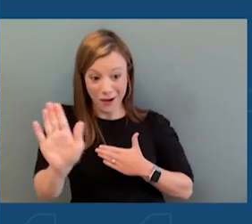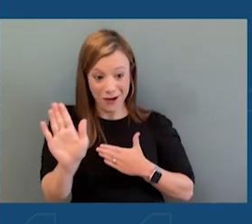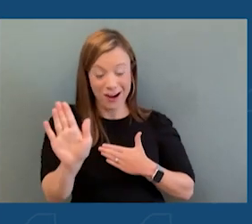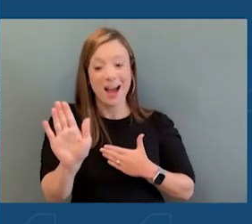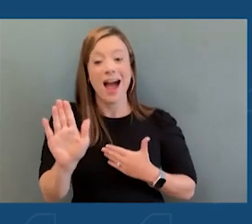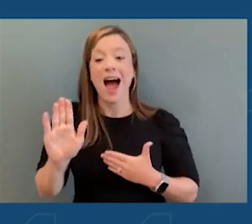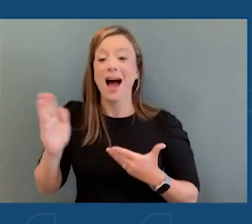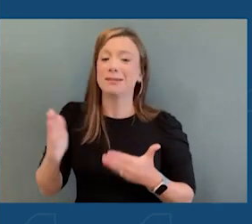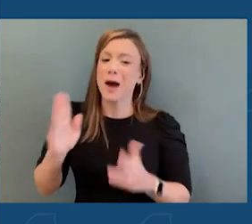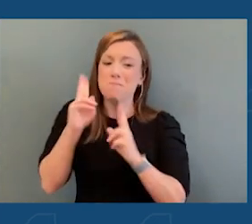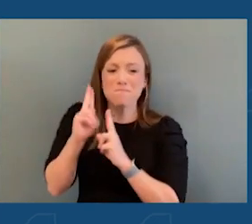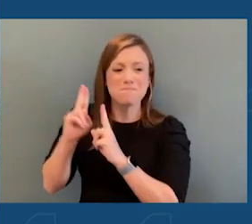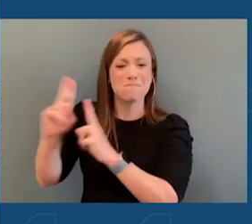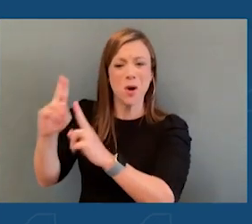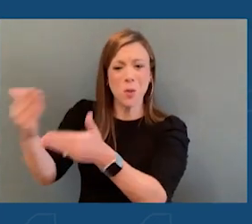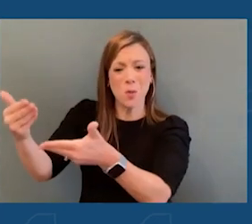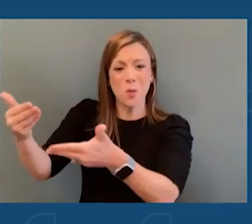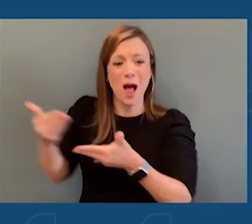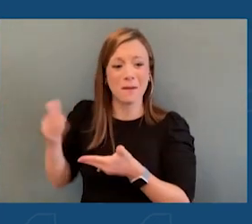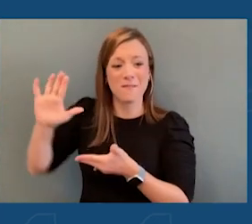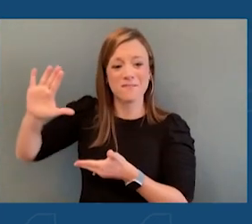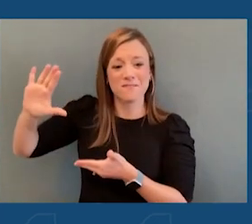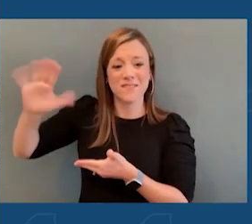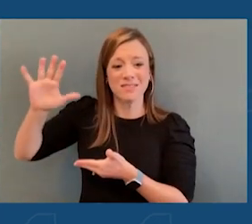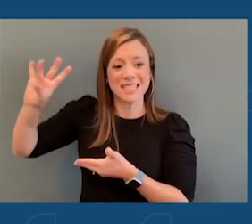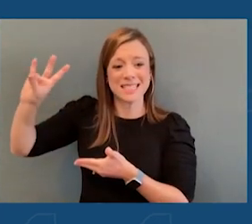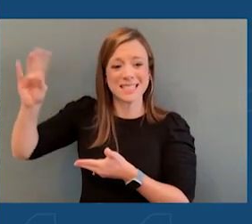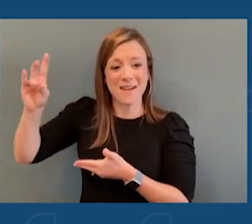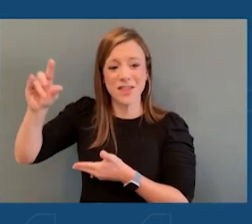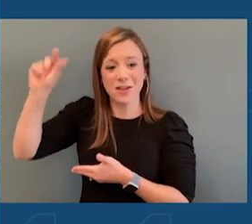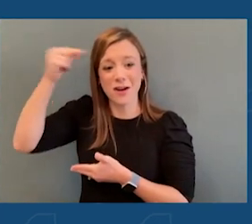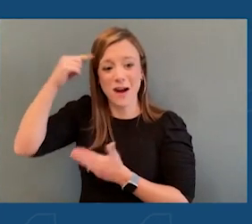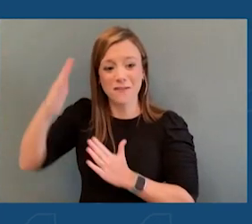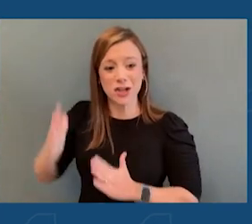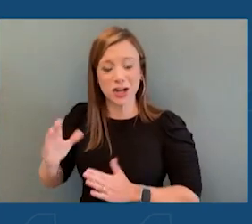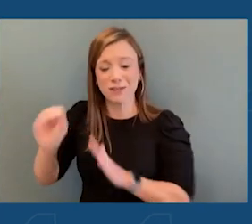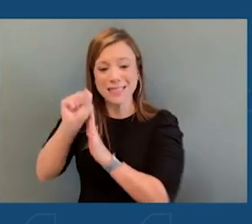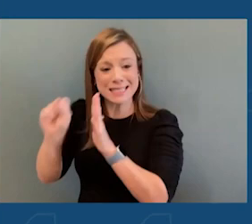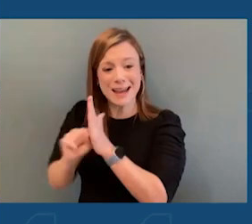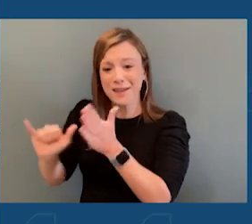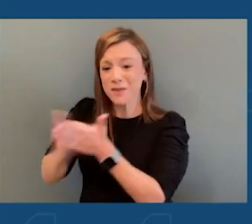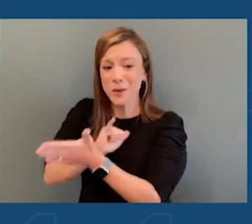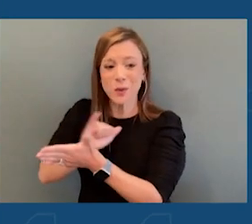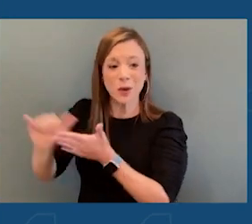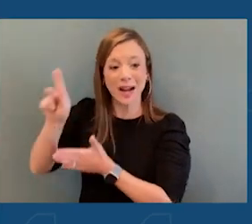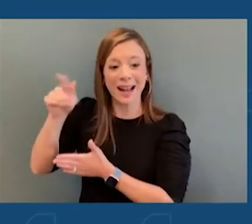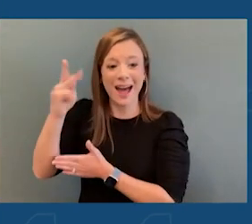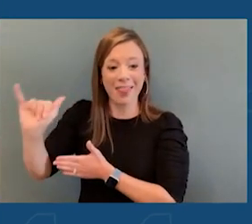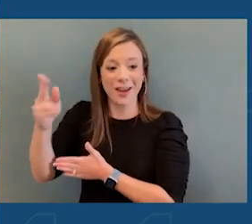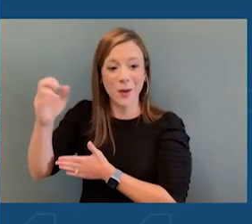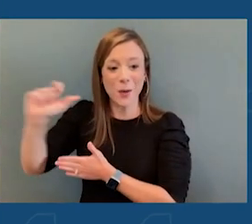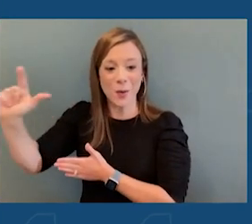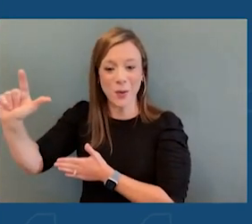to the stage the 57th Governor of the State of New York, Governor Kathy Hochul.